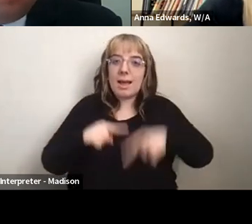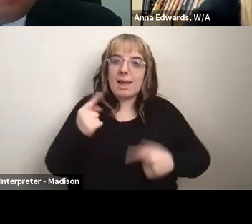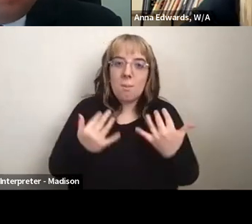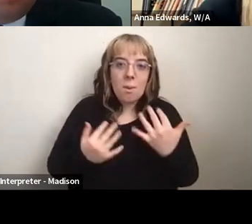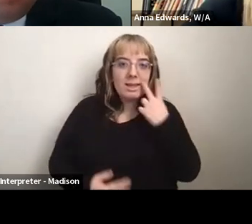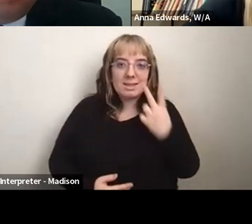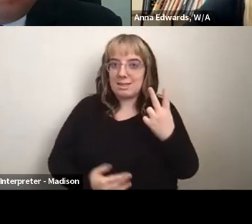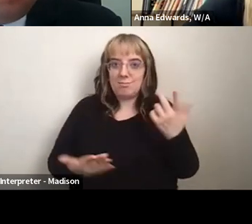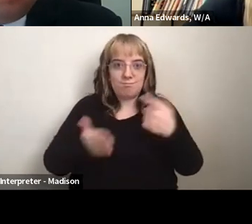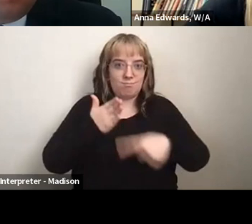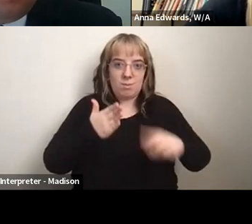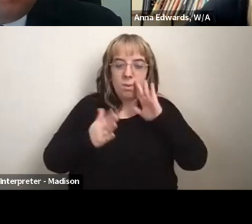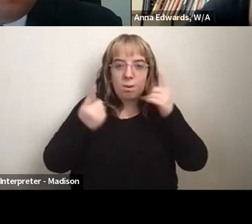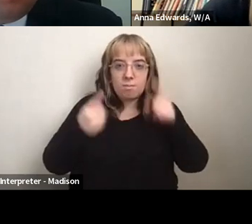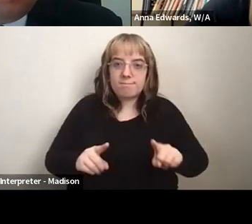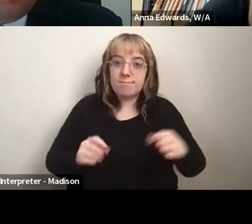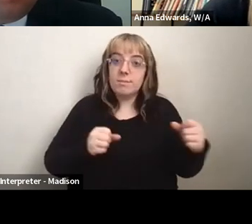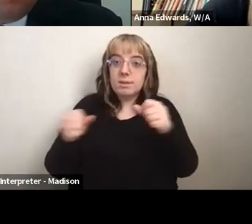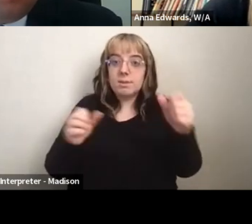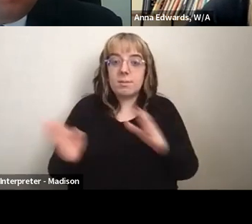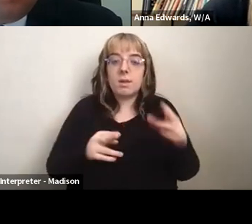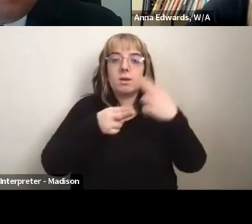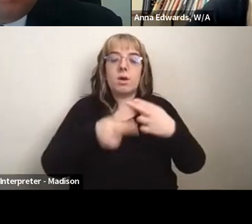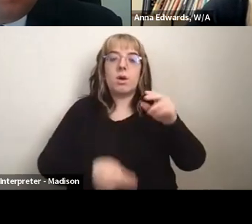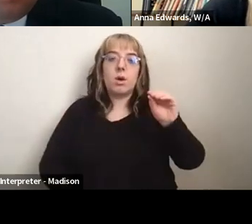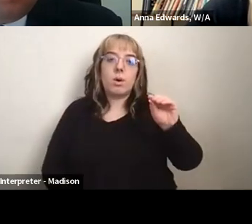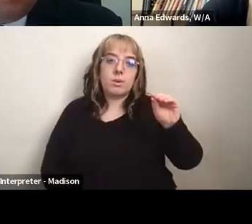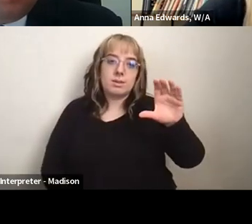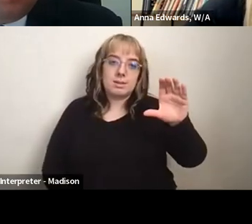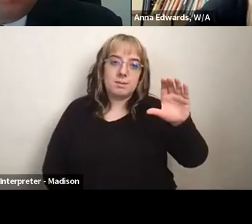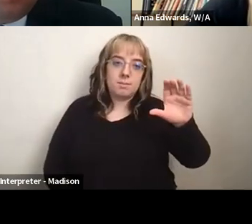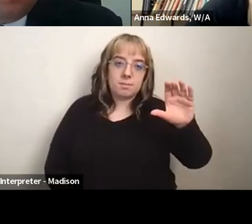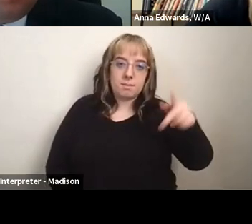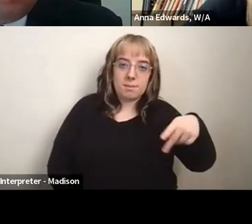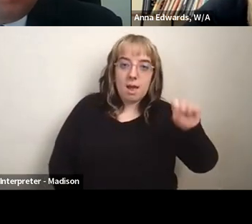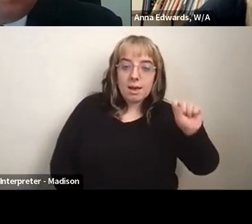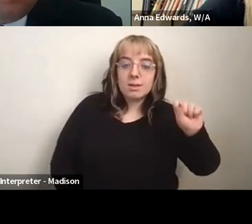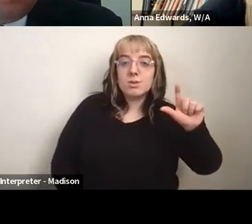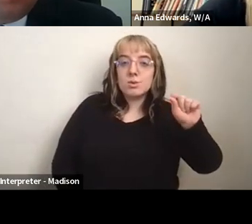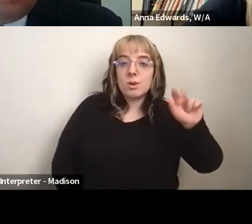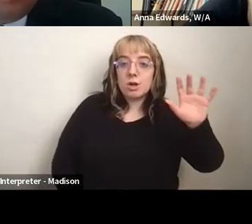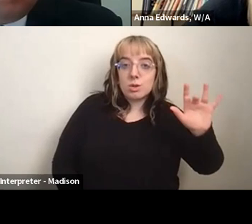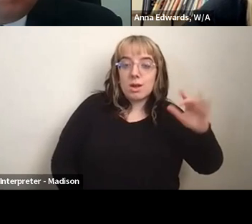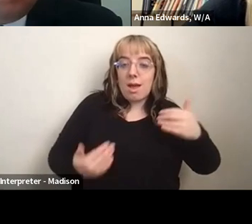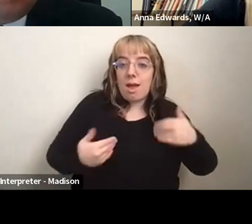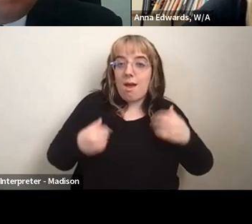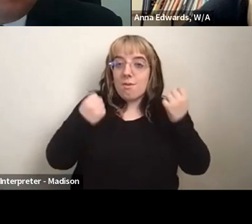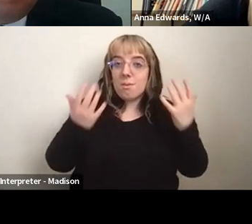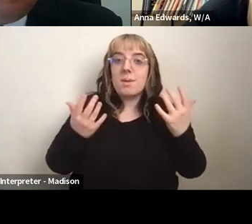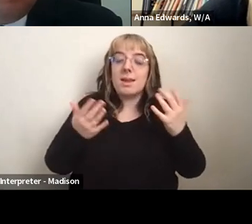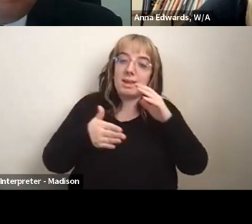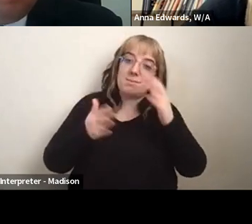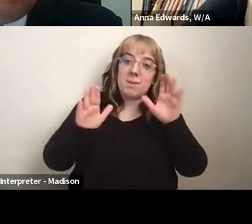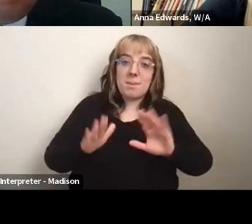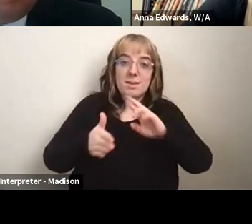happen. Our strategic plan is called OCPS 2025, and we hope to have a lot of really great results at that